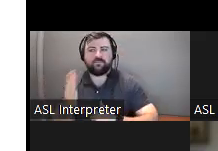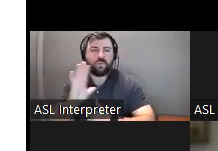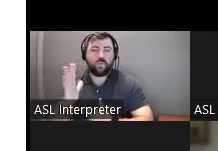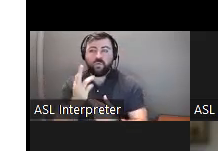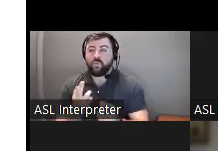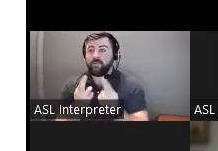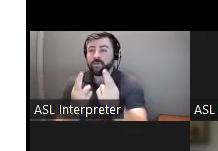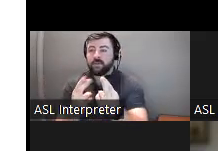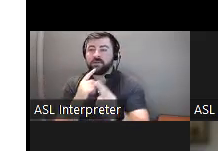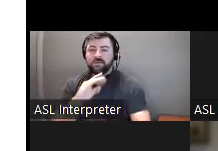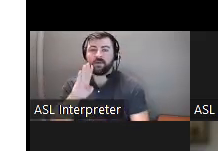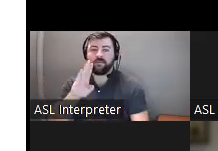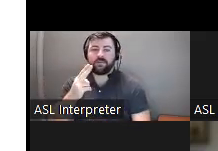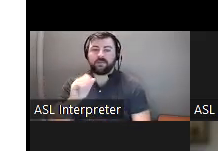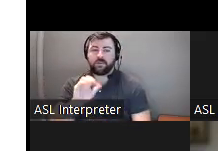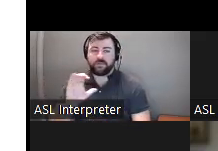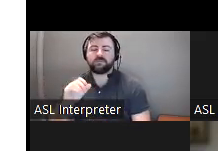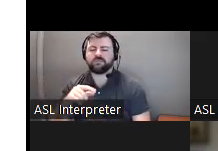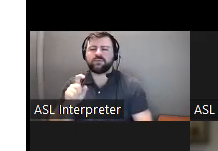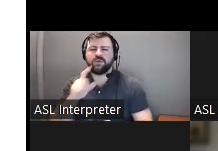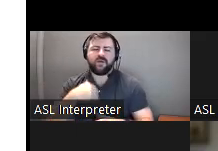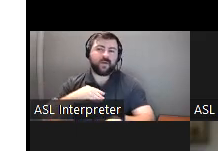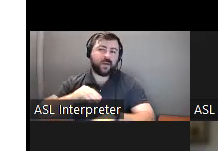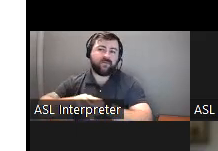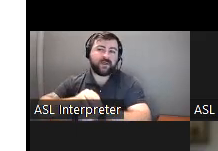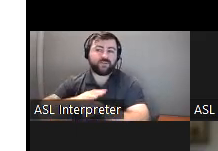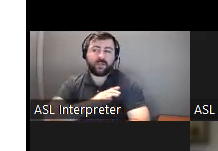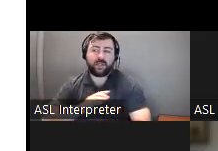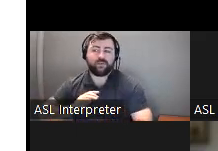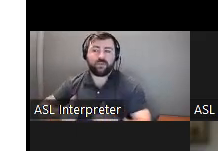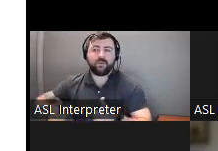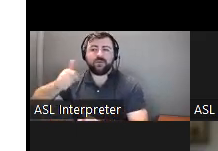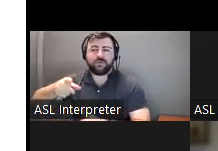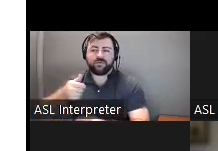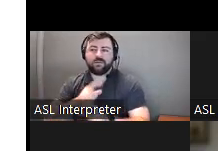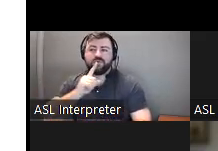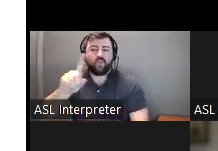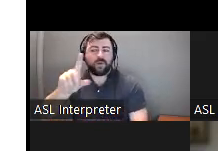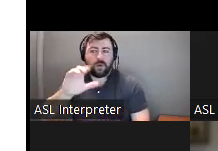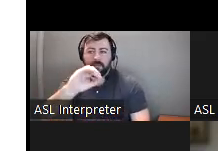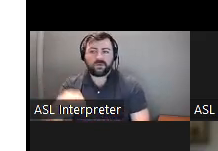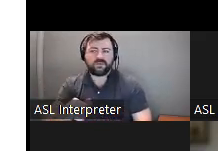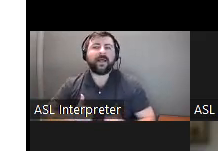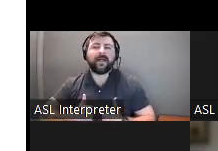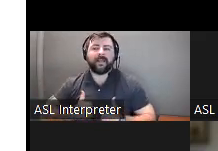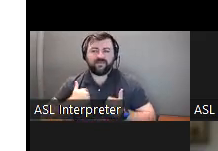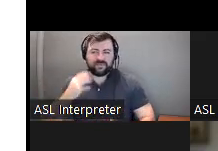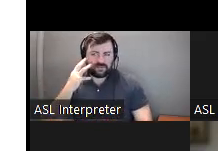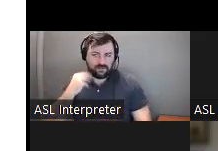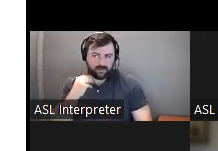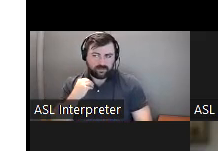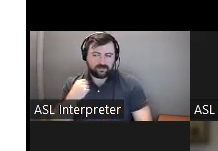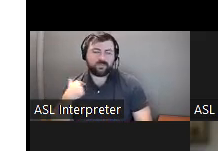recommendation that the BHA should have an advisory council that is 100% lived experience. So we just went through some of